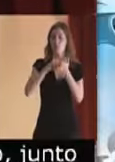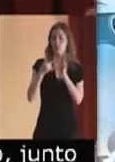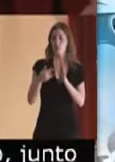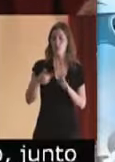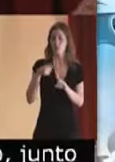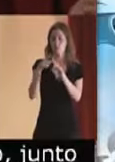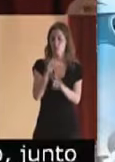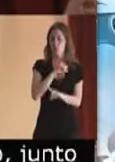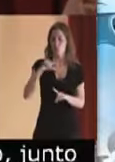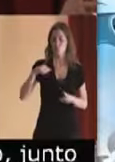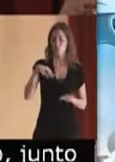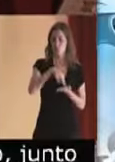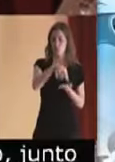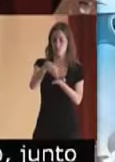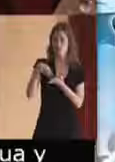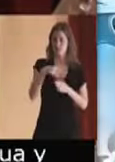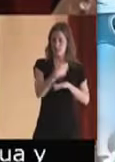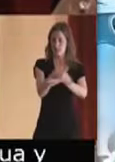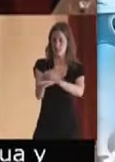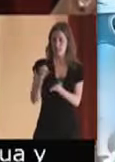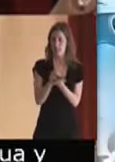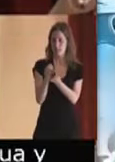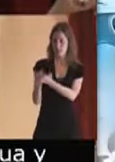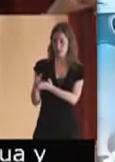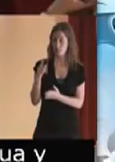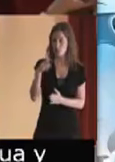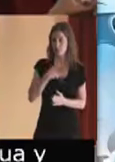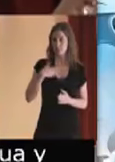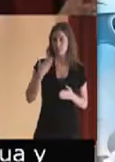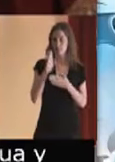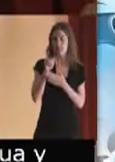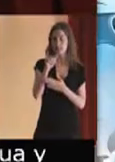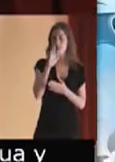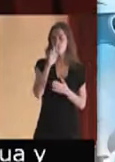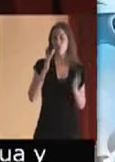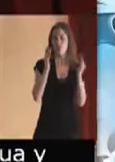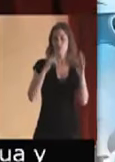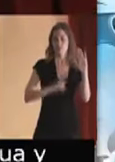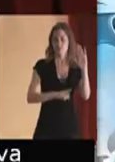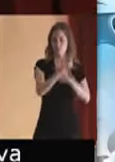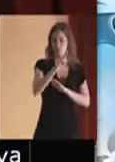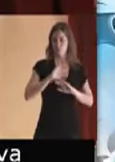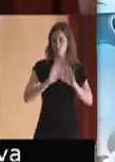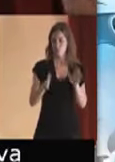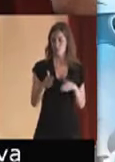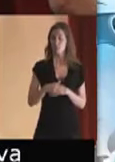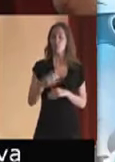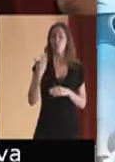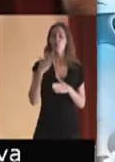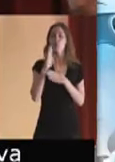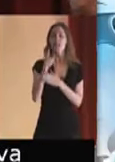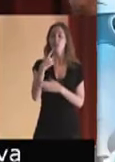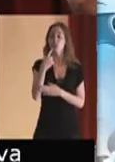Pena technical aid for the autonomy in displacement whilst moving, which is an